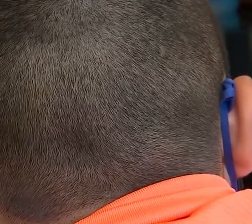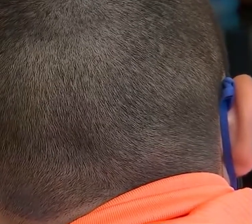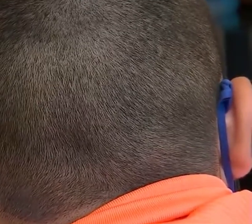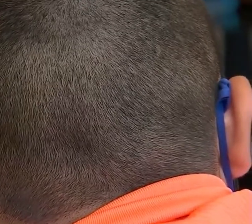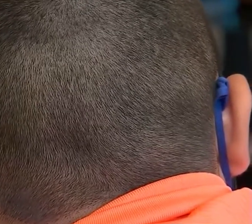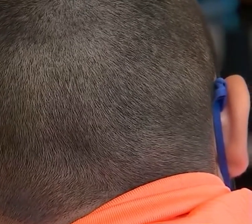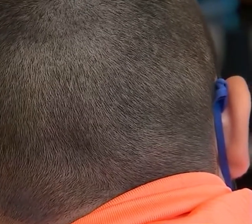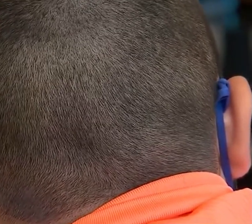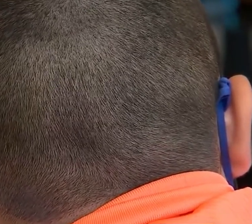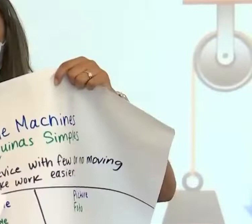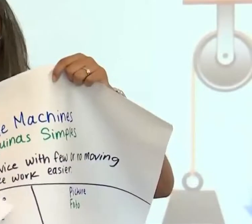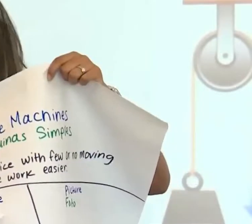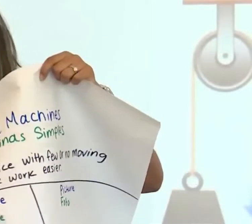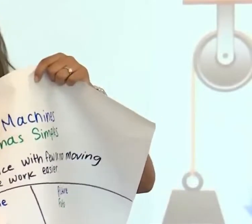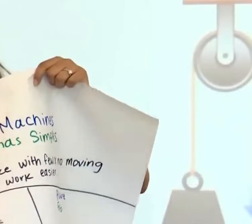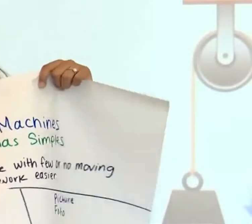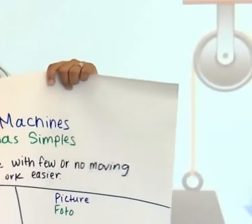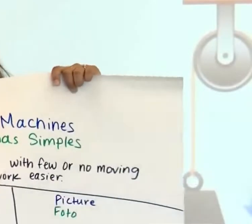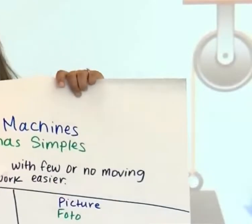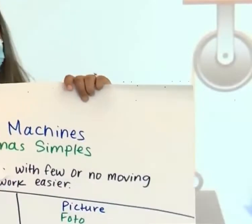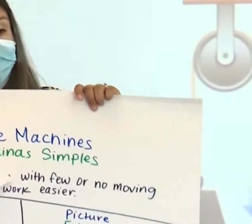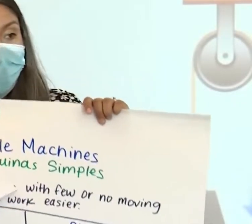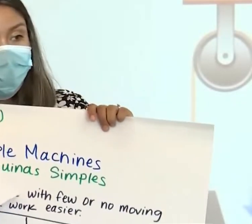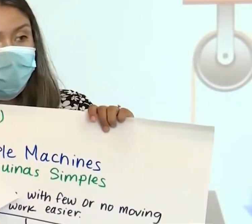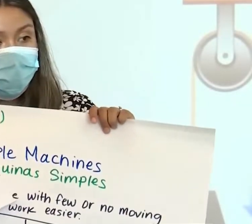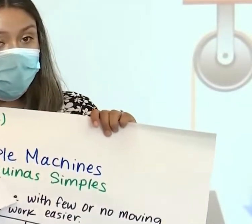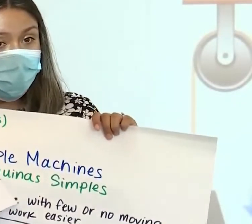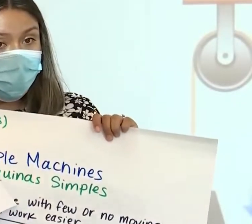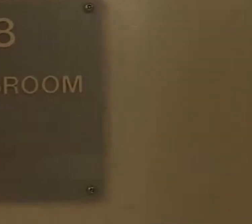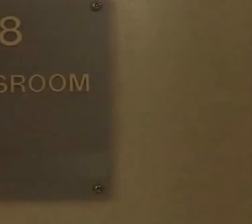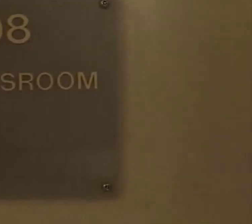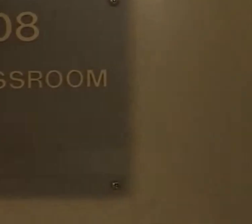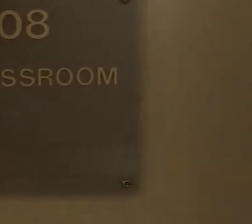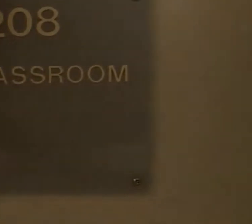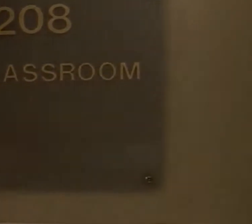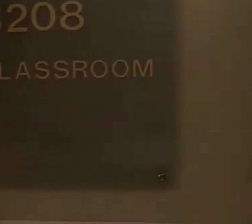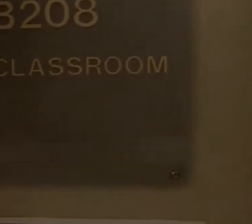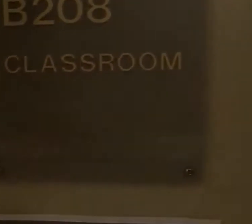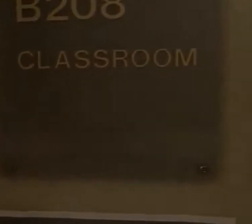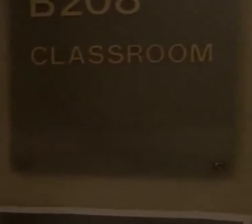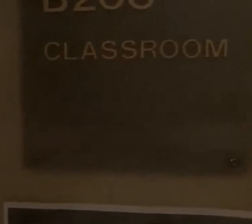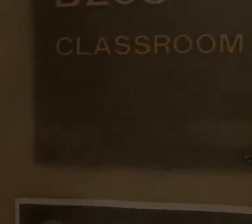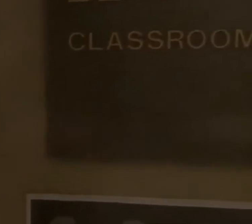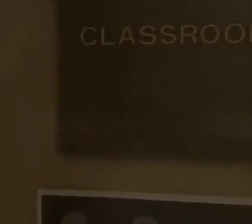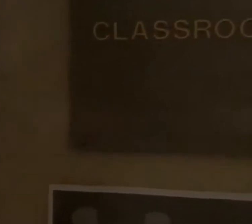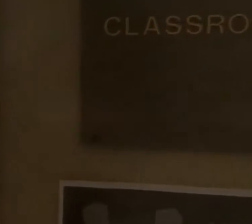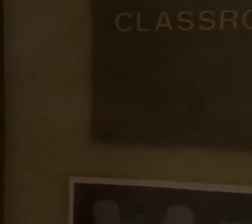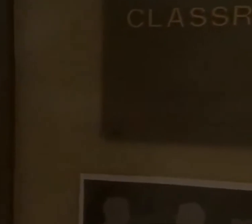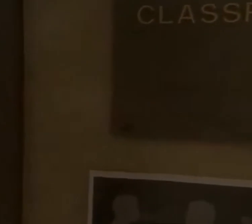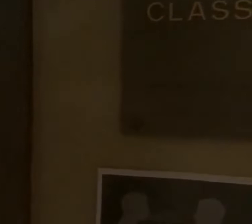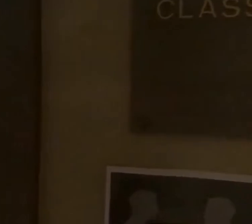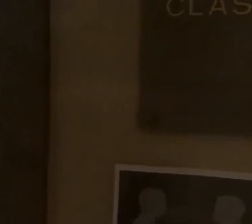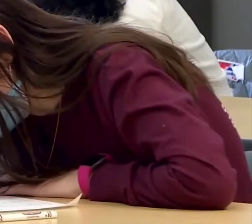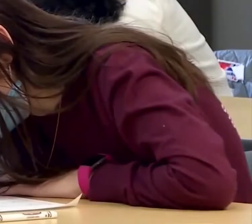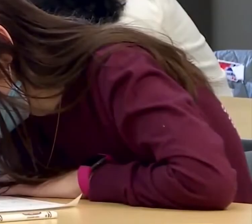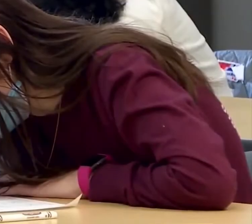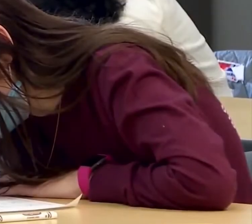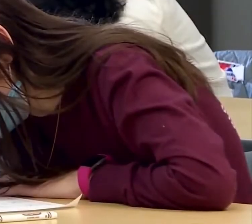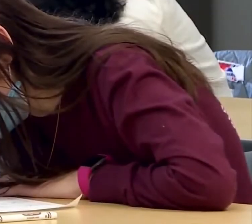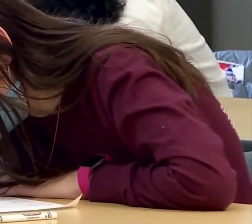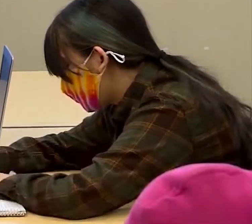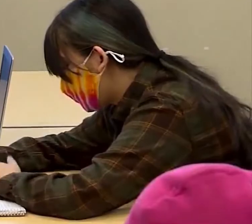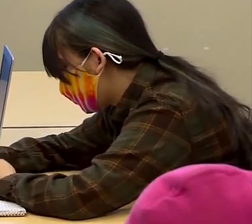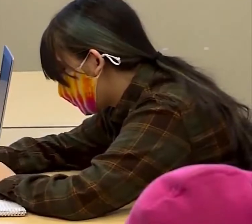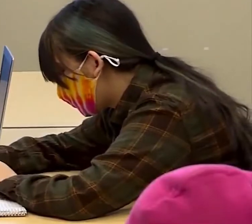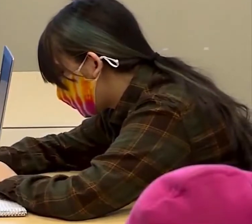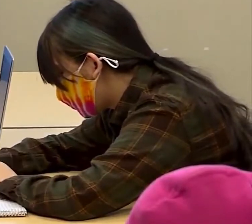so far just over 50% in Oregon have gotten their shots. I asked the governor if she'll require it like other school vaccines once there